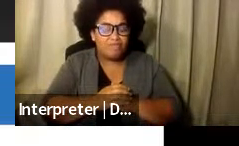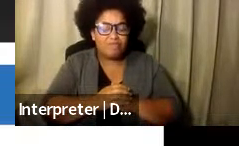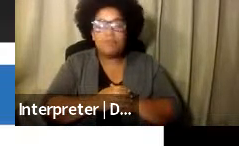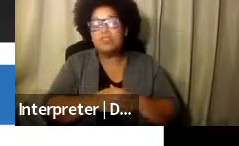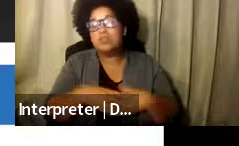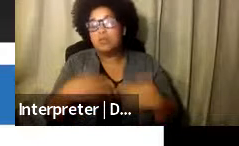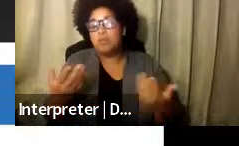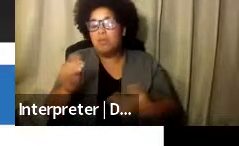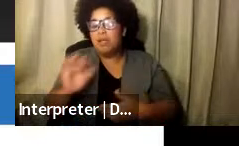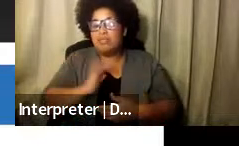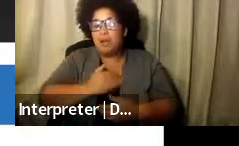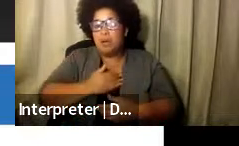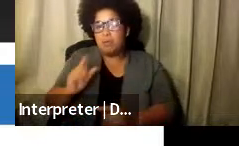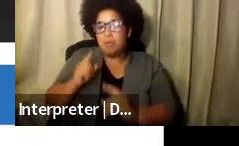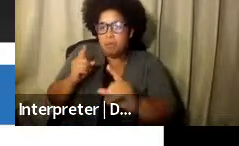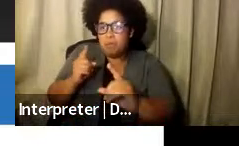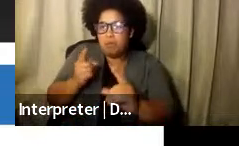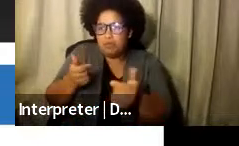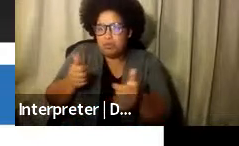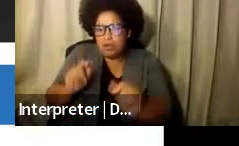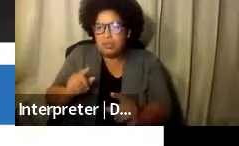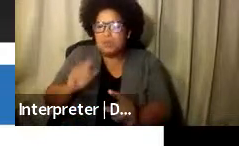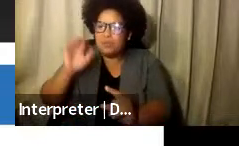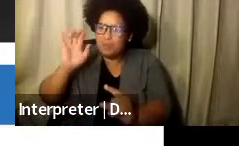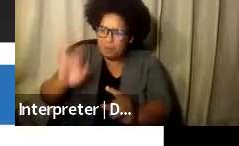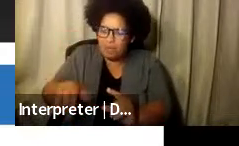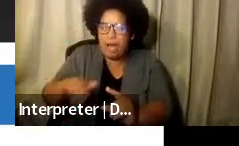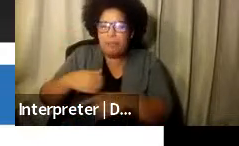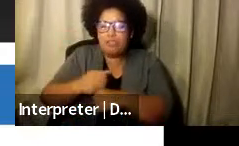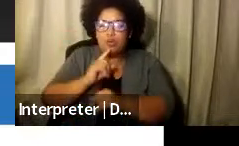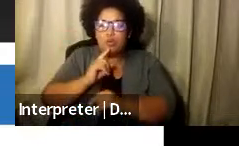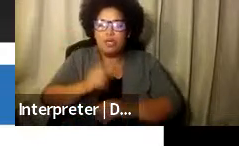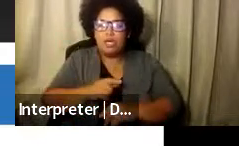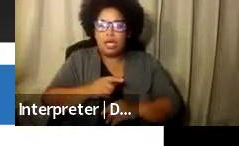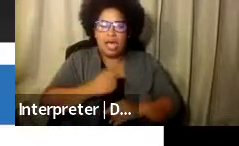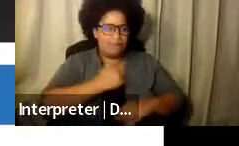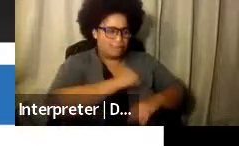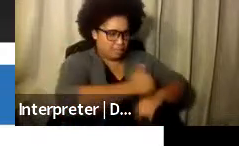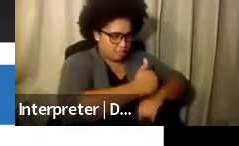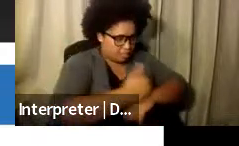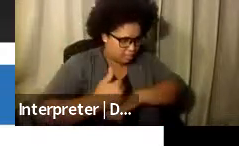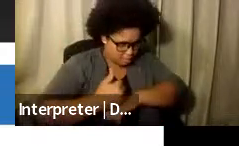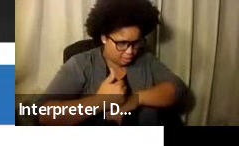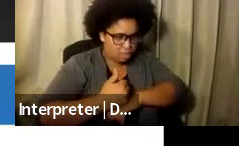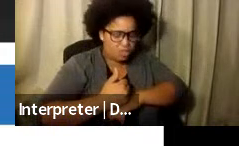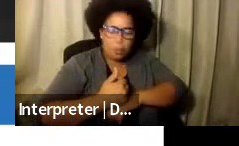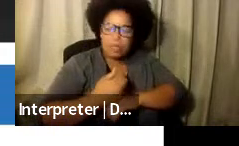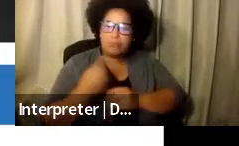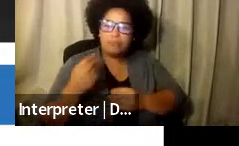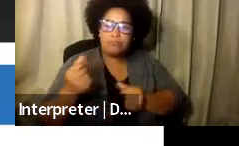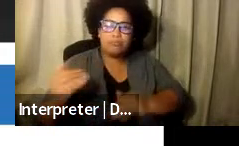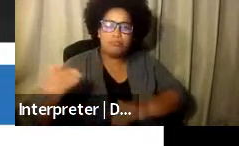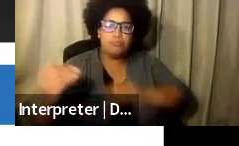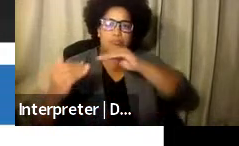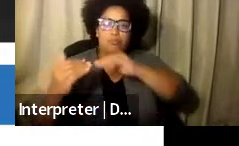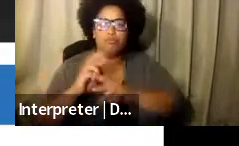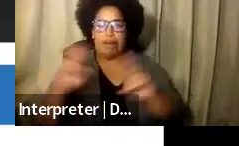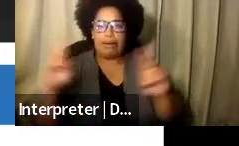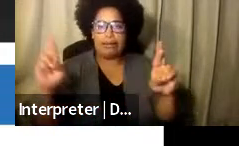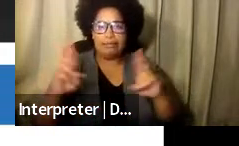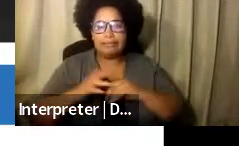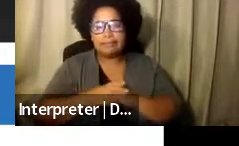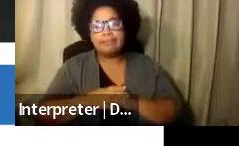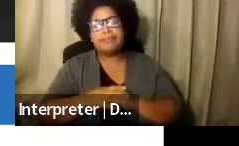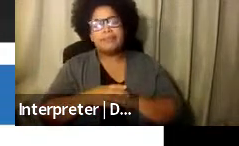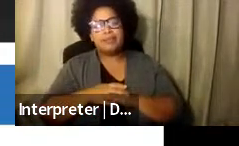So that's our goal. That's what we're trying to accomplish, you know, with all of this. And so, but